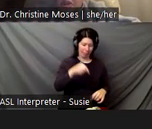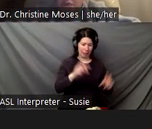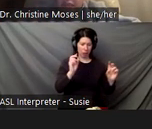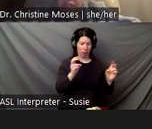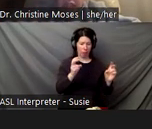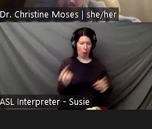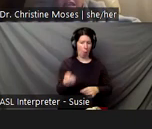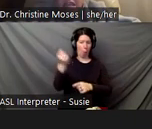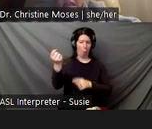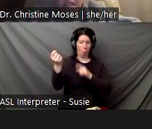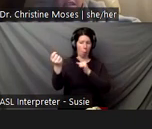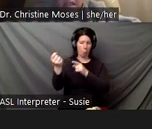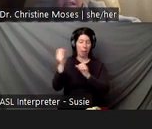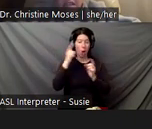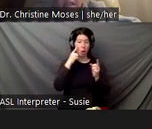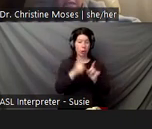Do we agree to that?